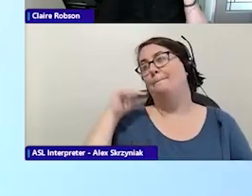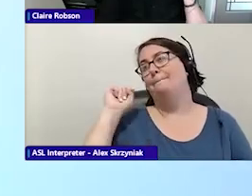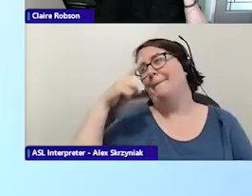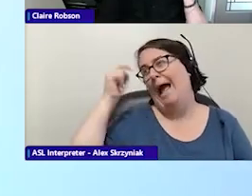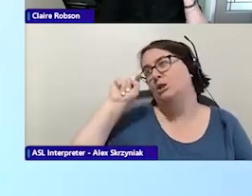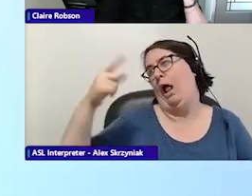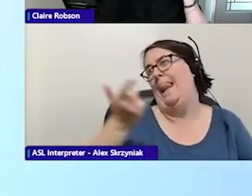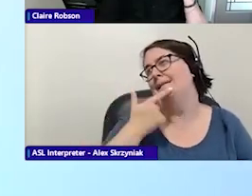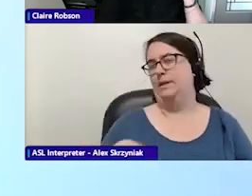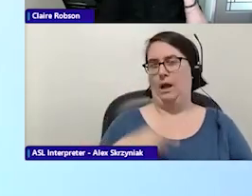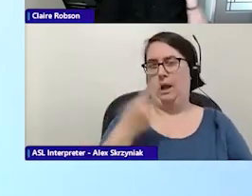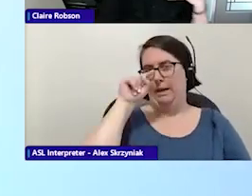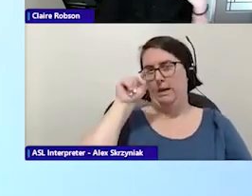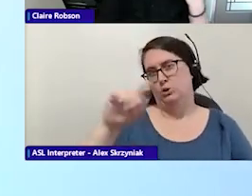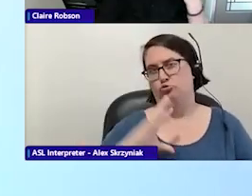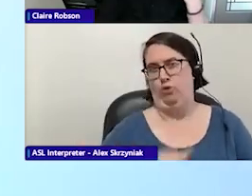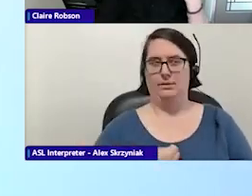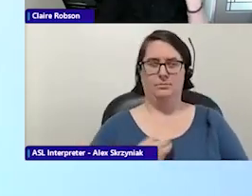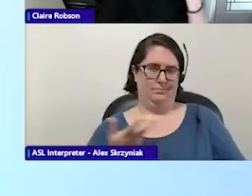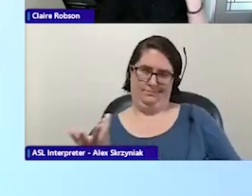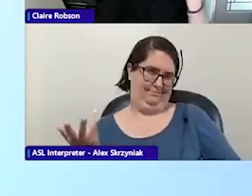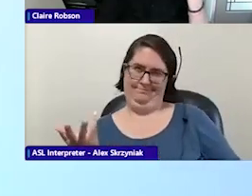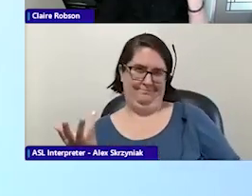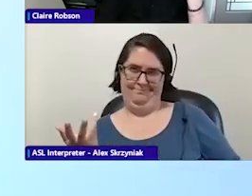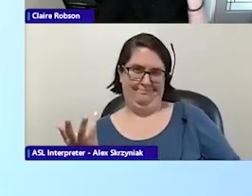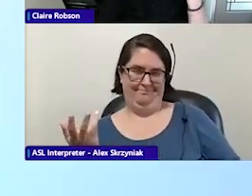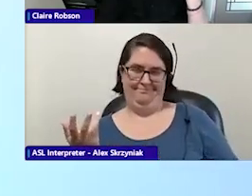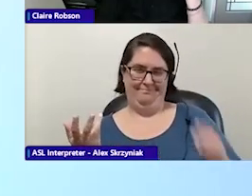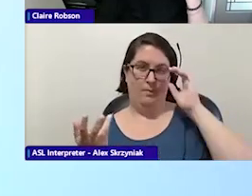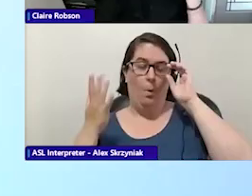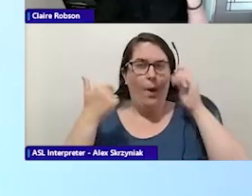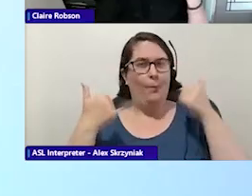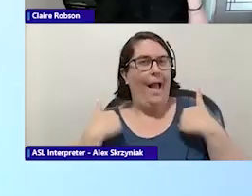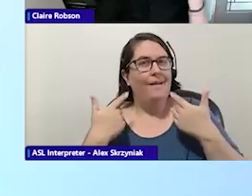or because you're trans, because we have legal,